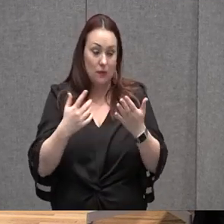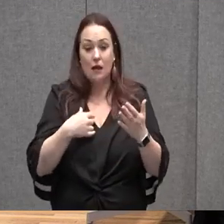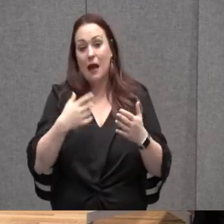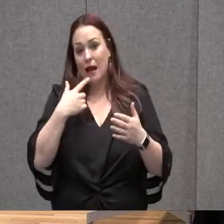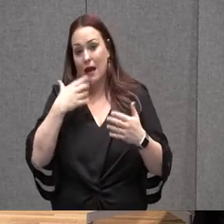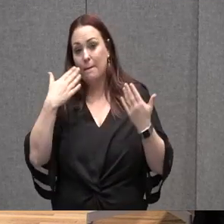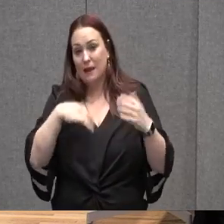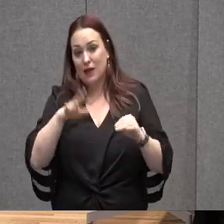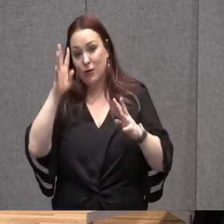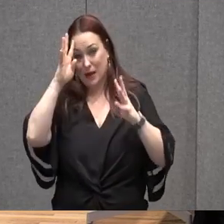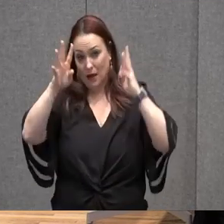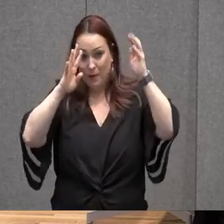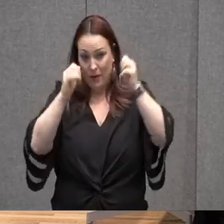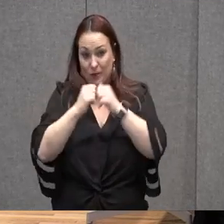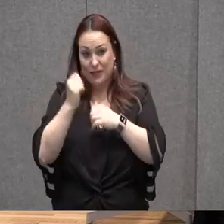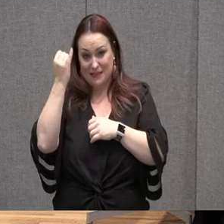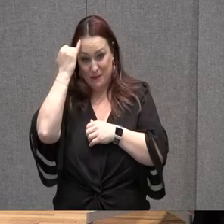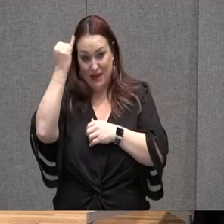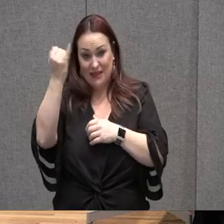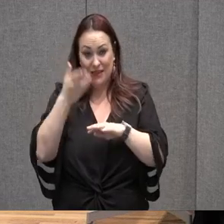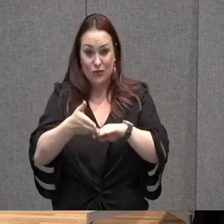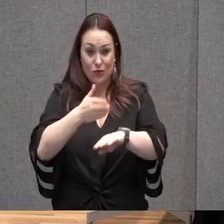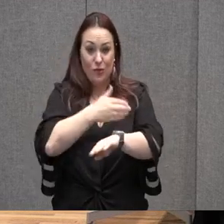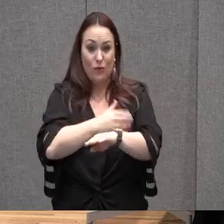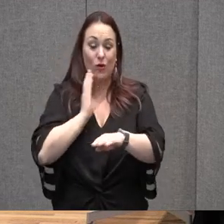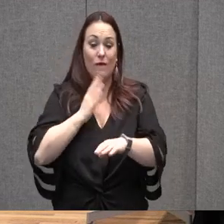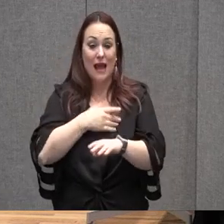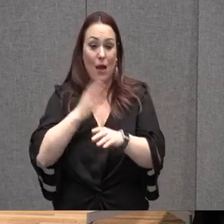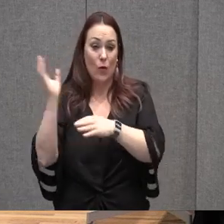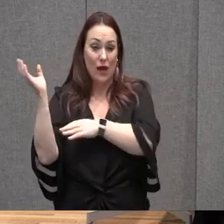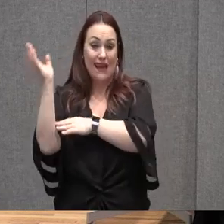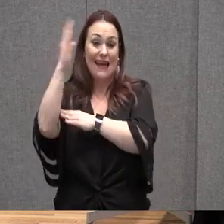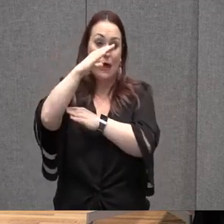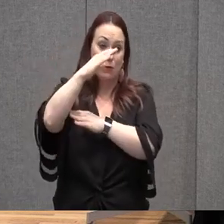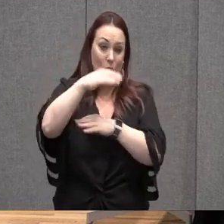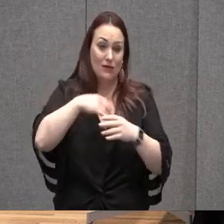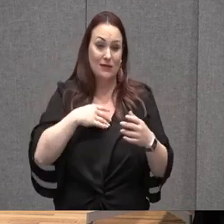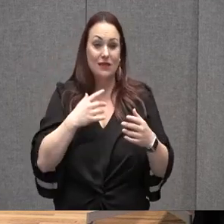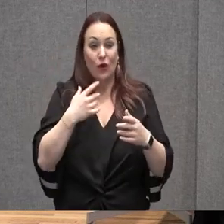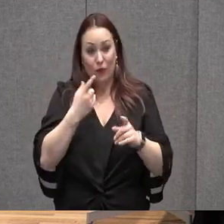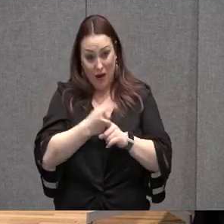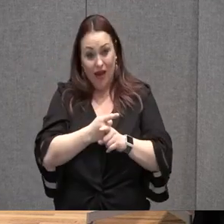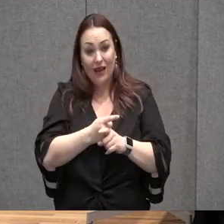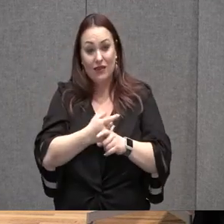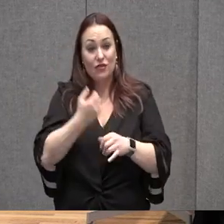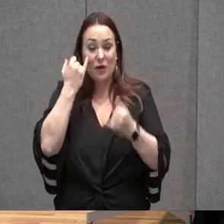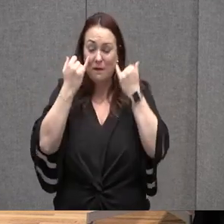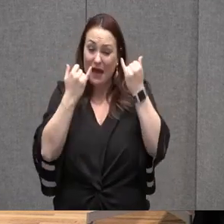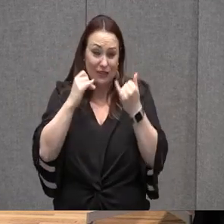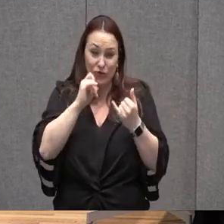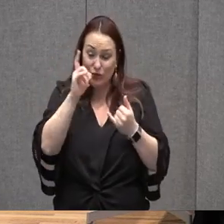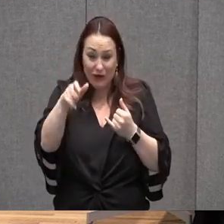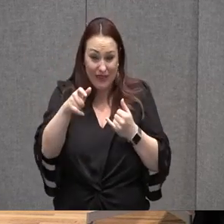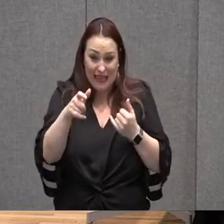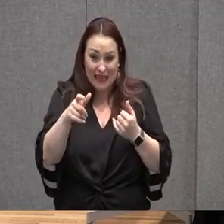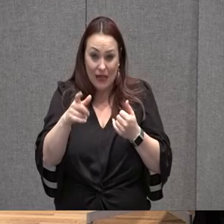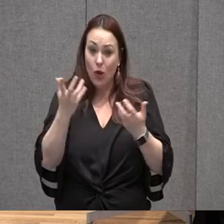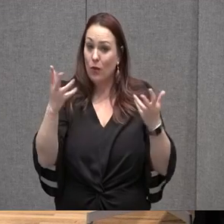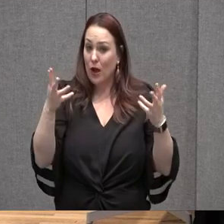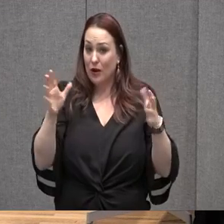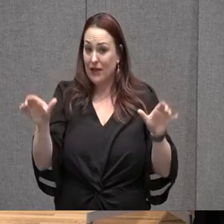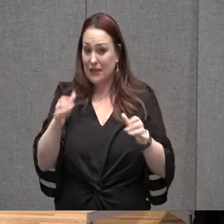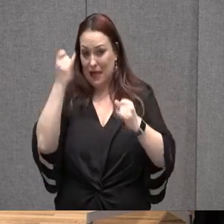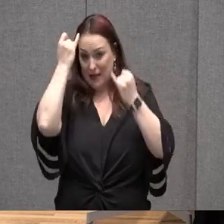bet you we can come up with some ideas to improve this catapult. Okay, so imagine, sometimes you don't even need,